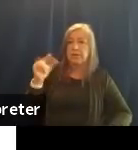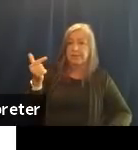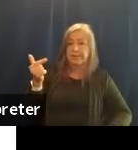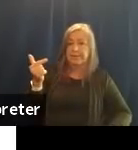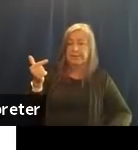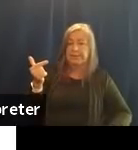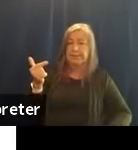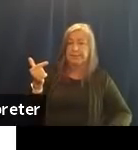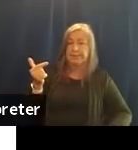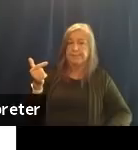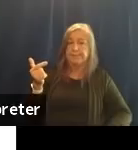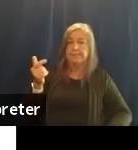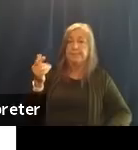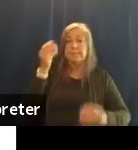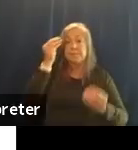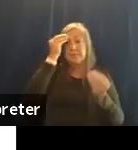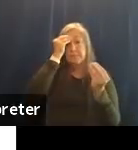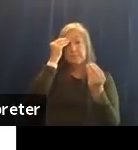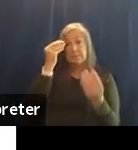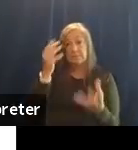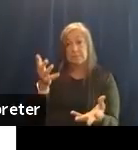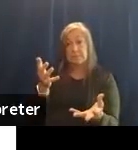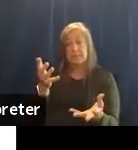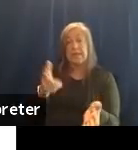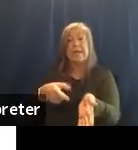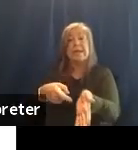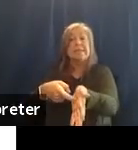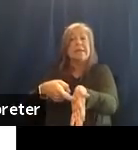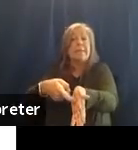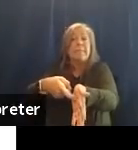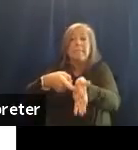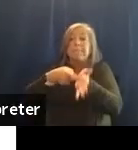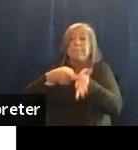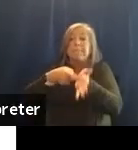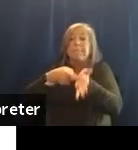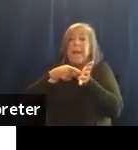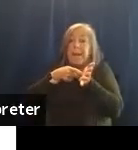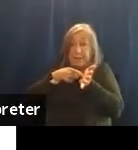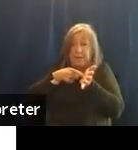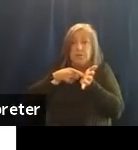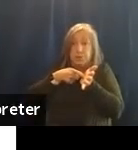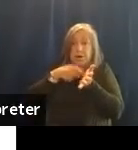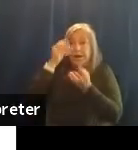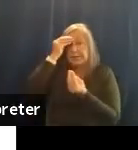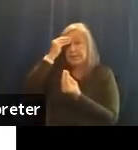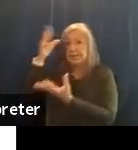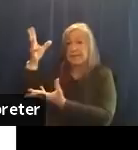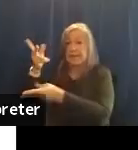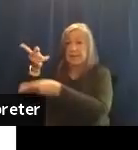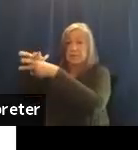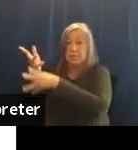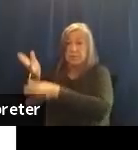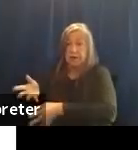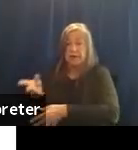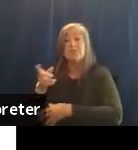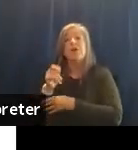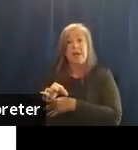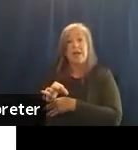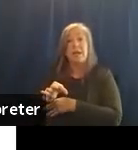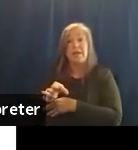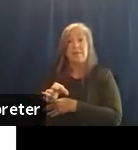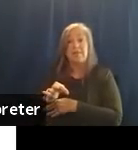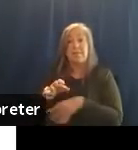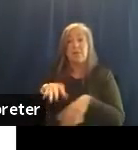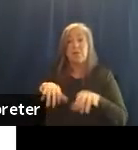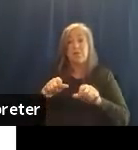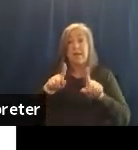know that it's mandatory for you to let your supervisor know if you are being tested for COVID or you've